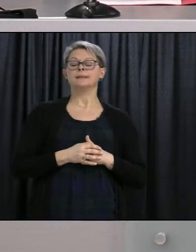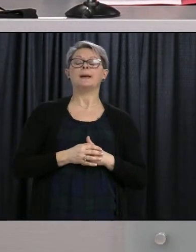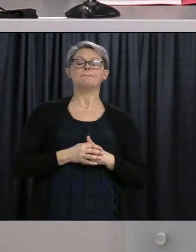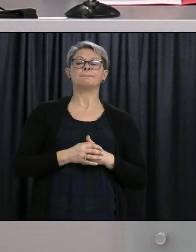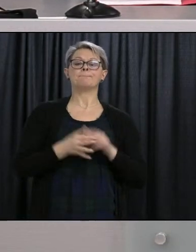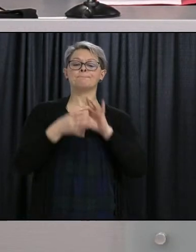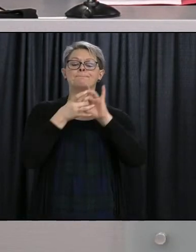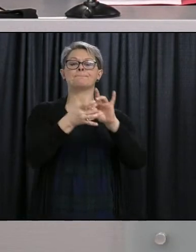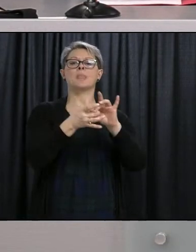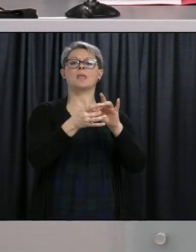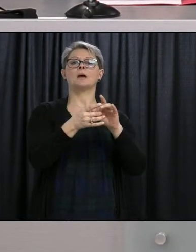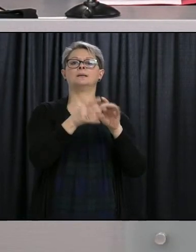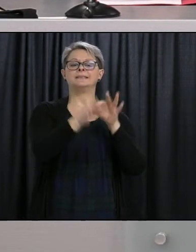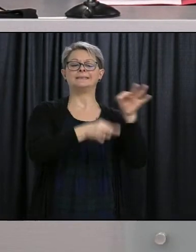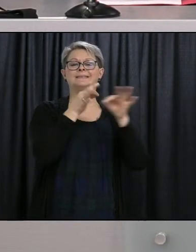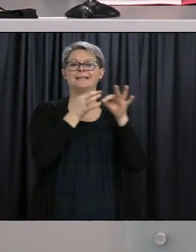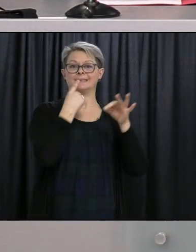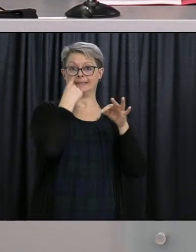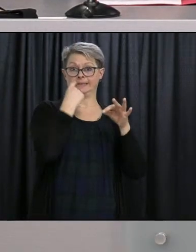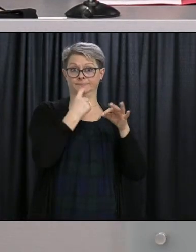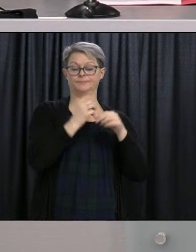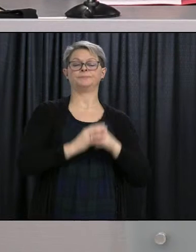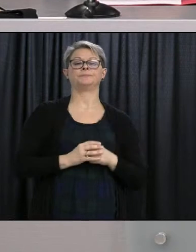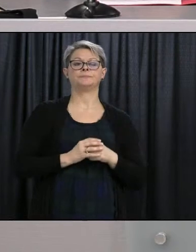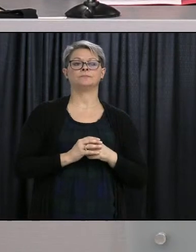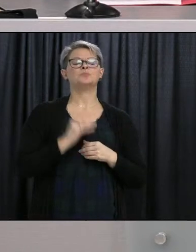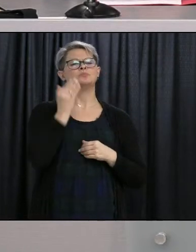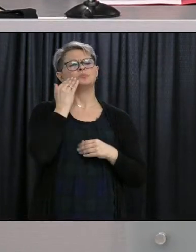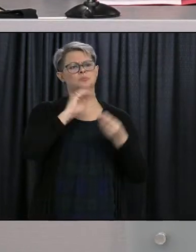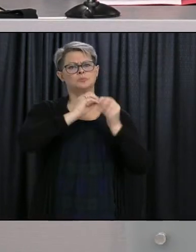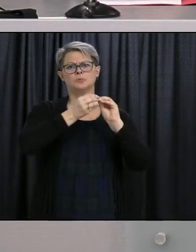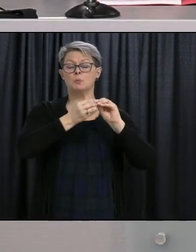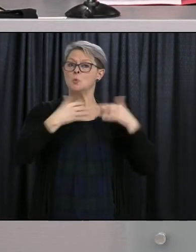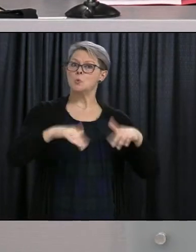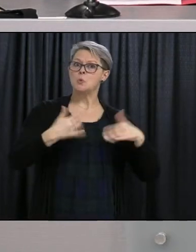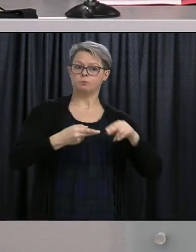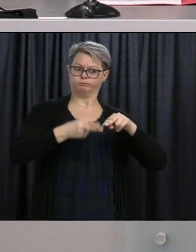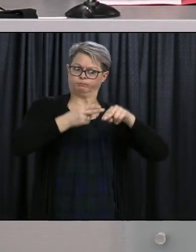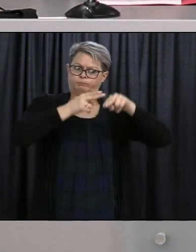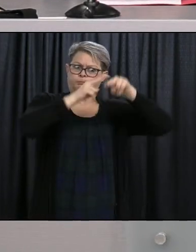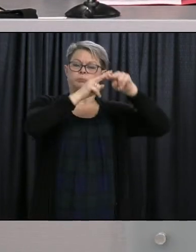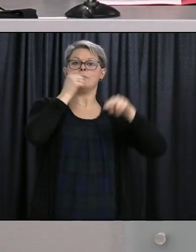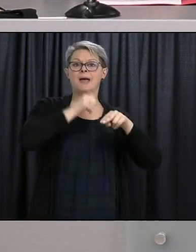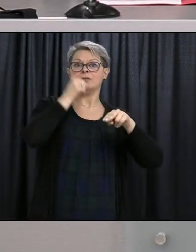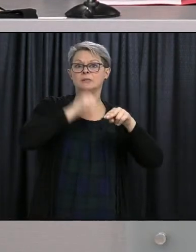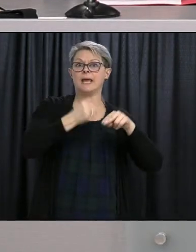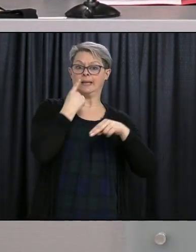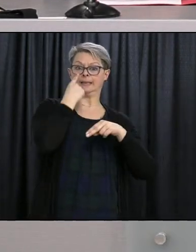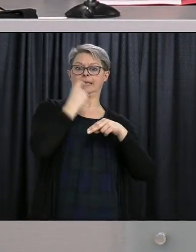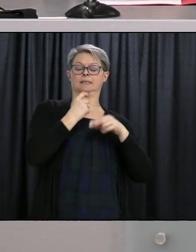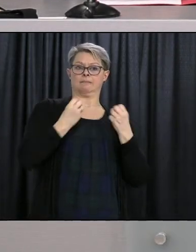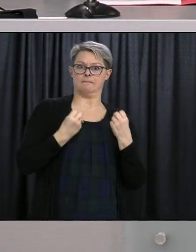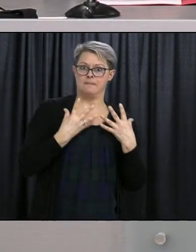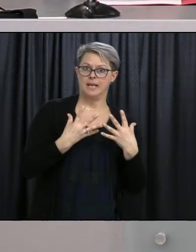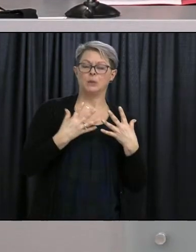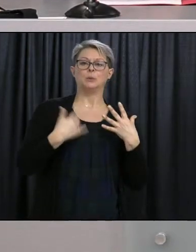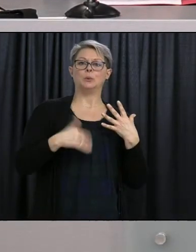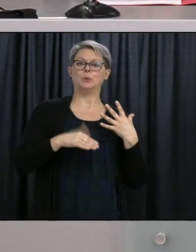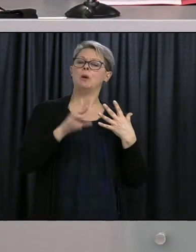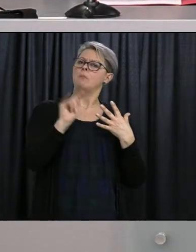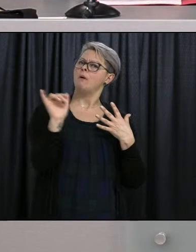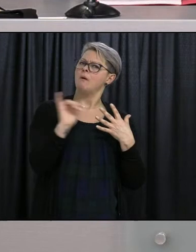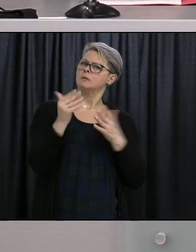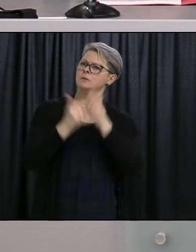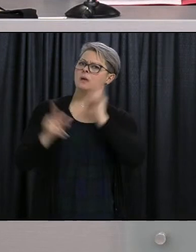about testing. I'm noticing the numbers. We're rapidly ramping up the number of tests we're doing a day. But at the same time, there are still people who